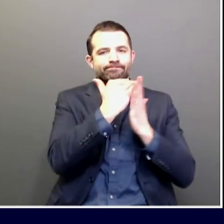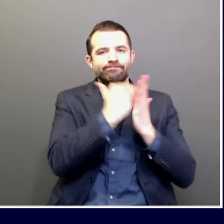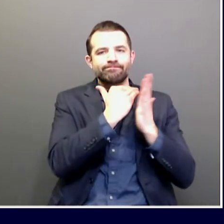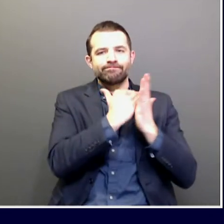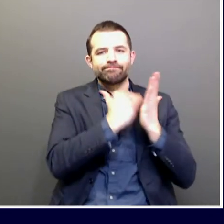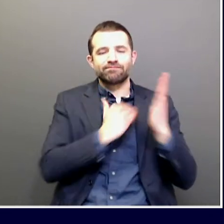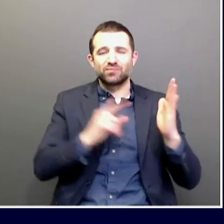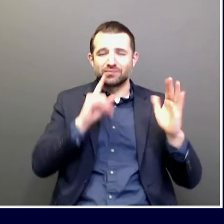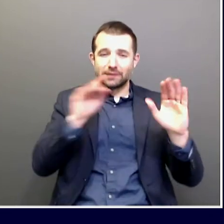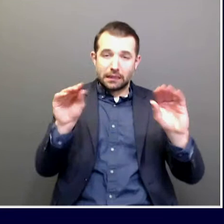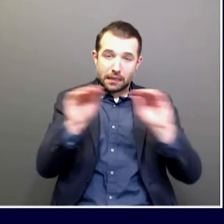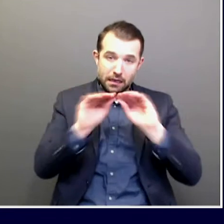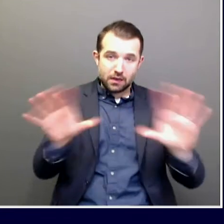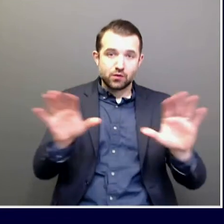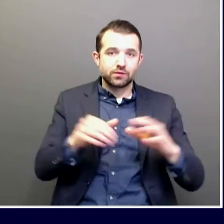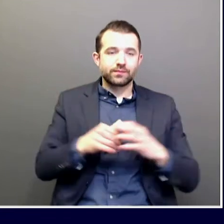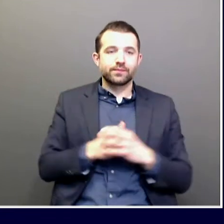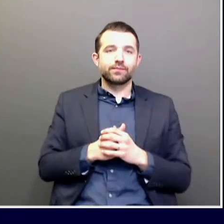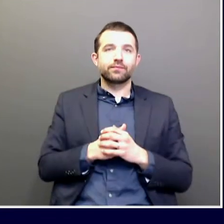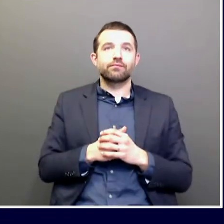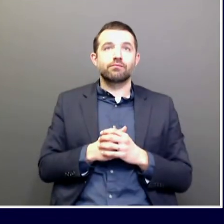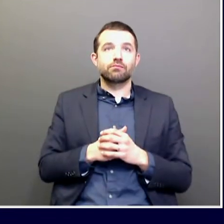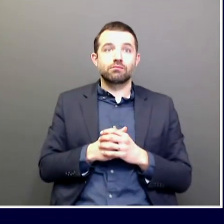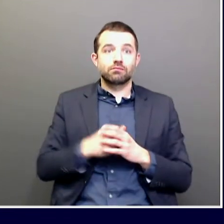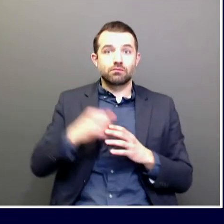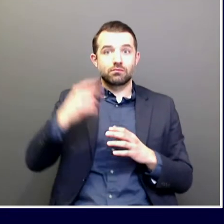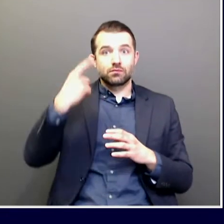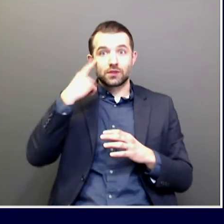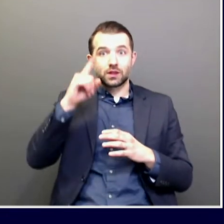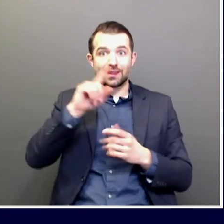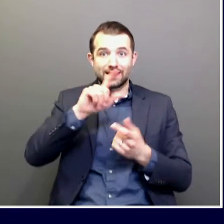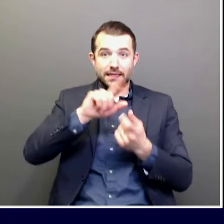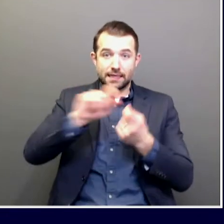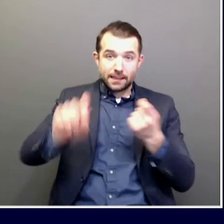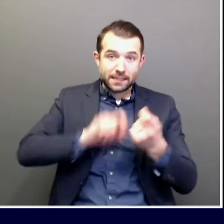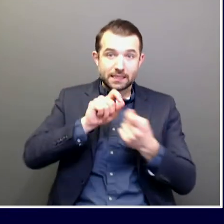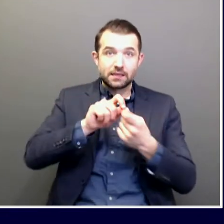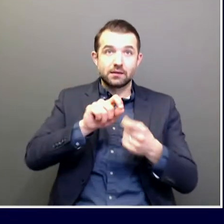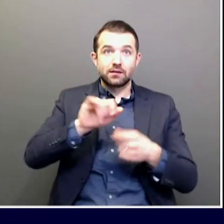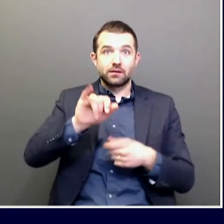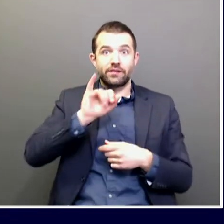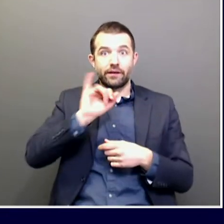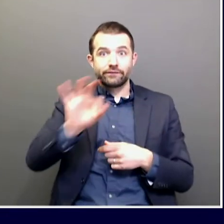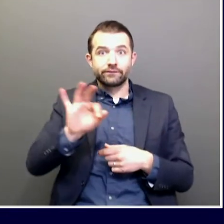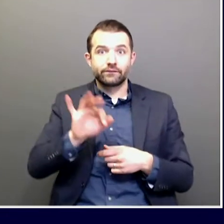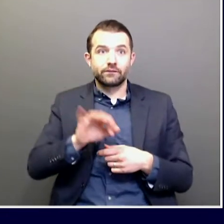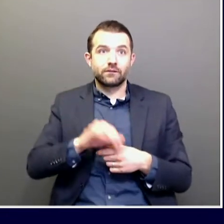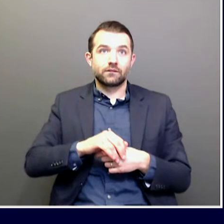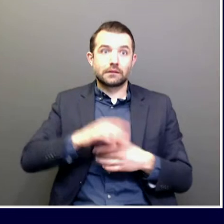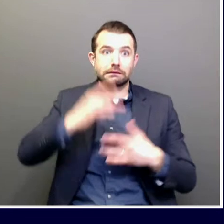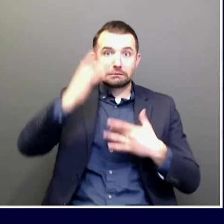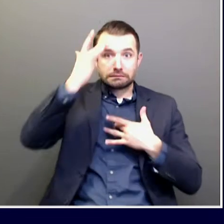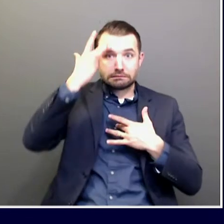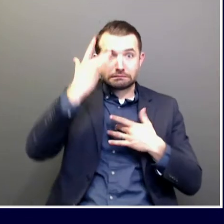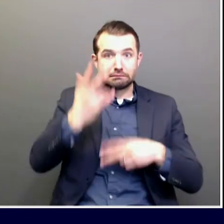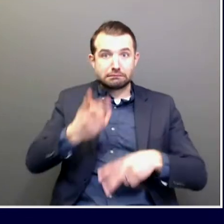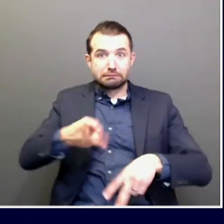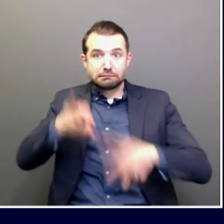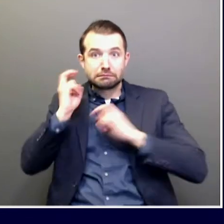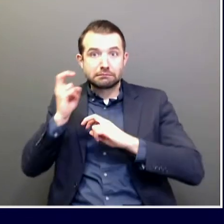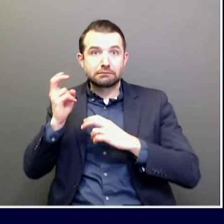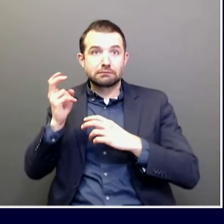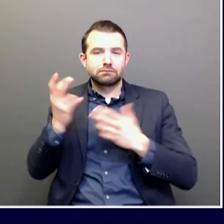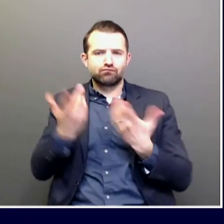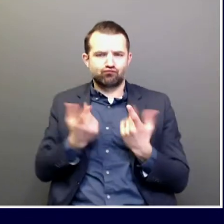and isolation guidance, Patty, is based on the idea that someone's symptoms have resolved or that they never had symptoms in the